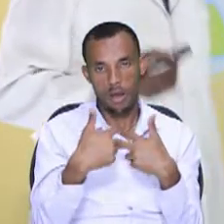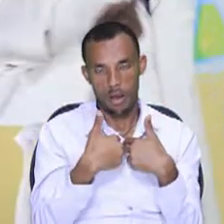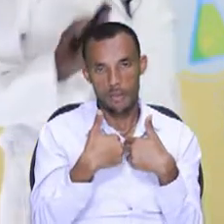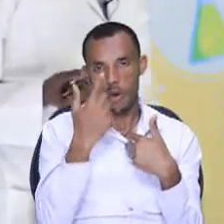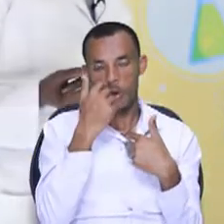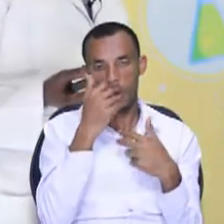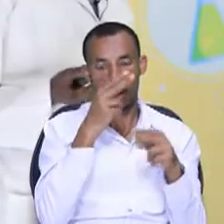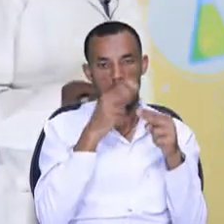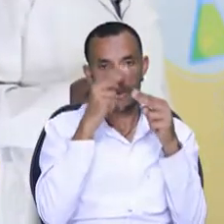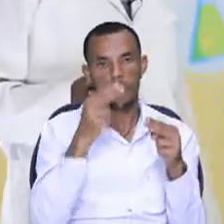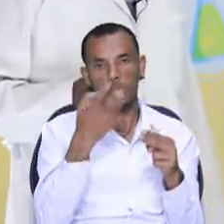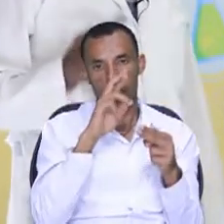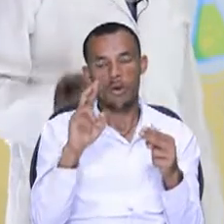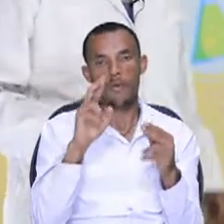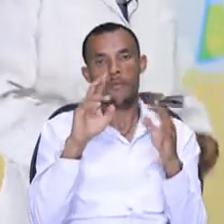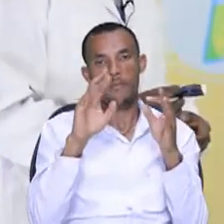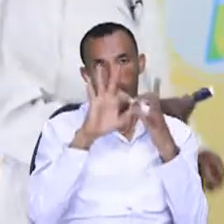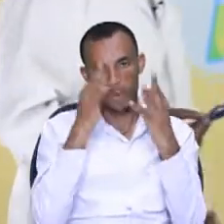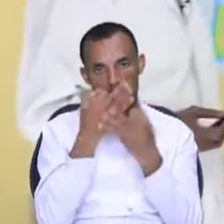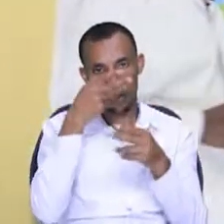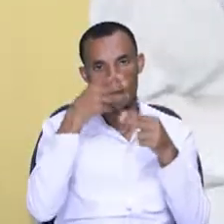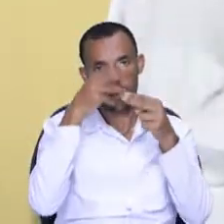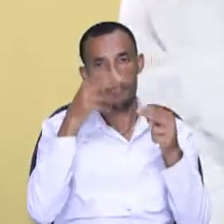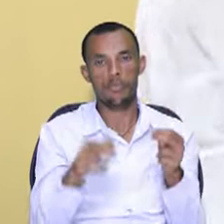have common names or family names.